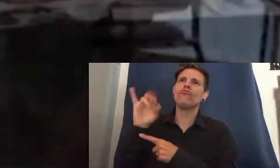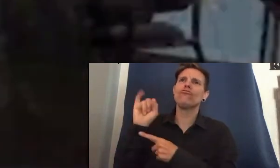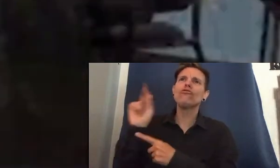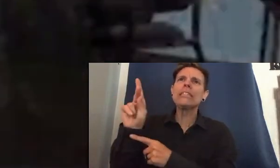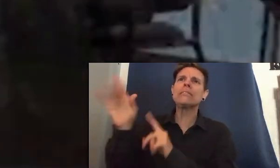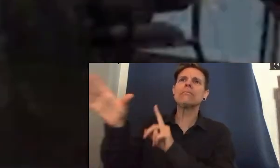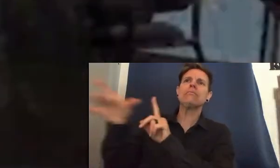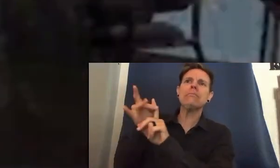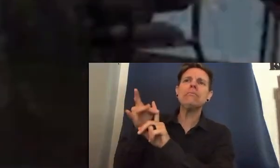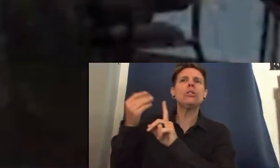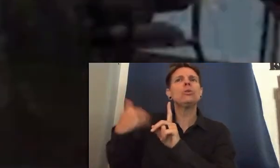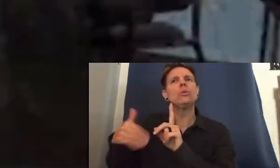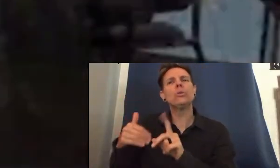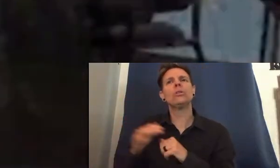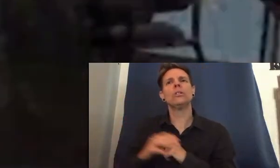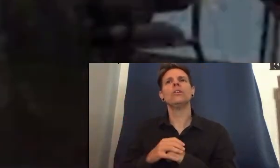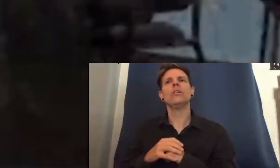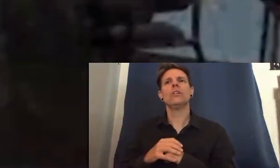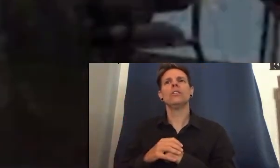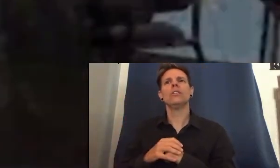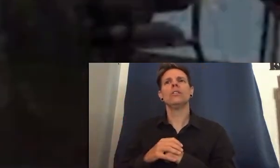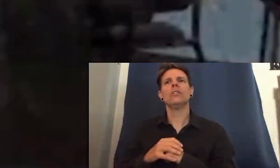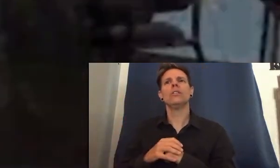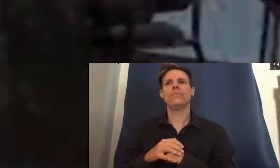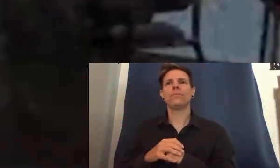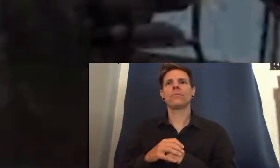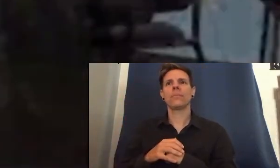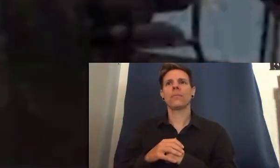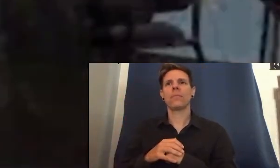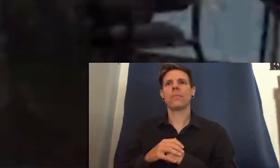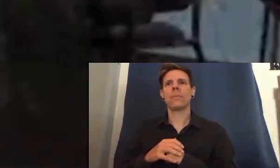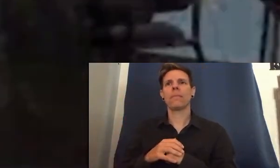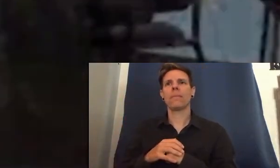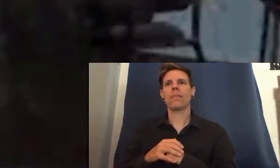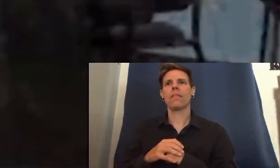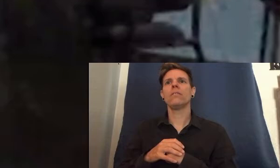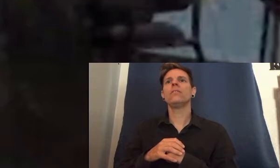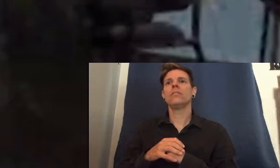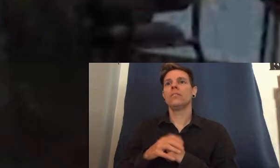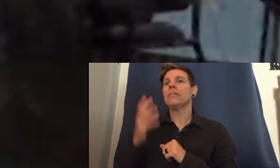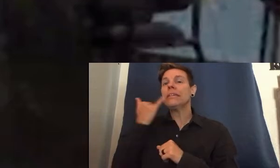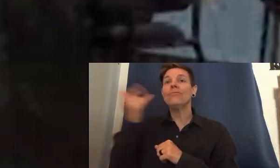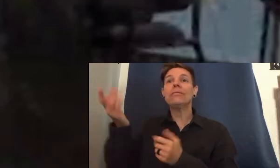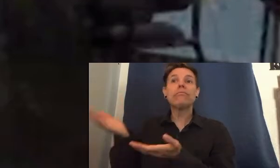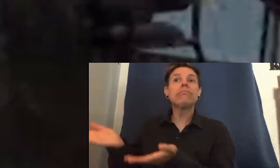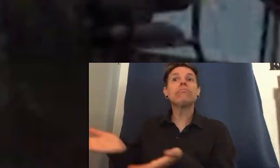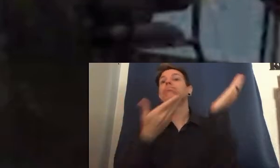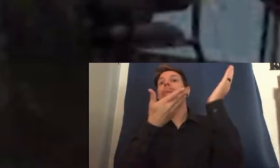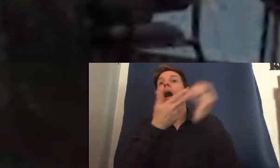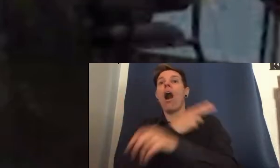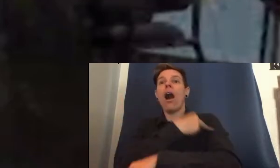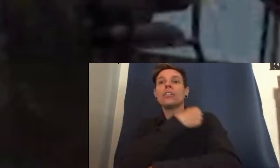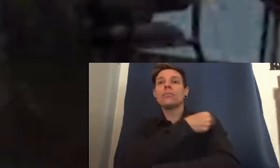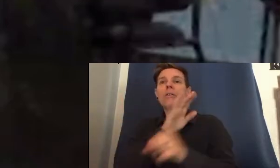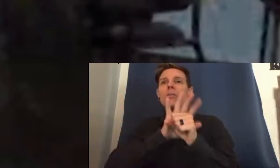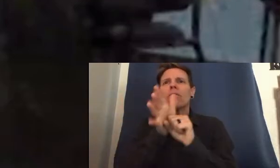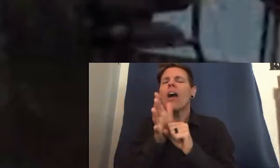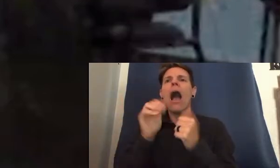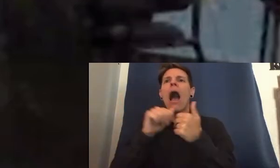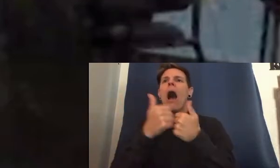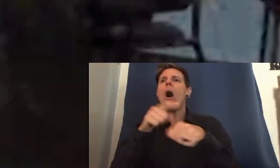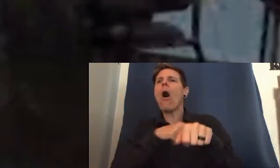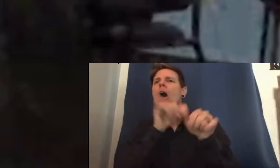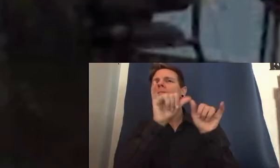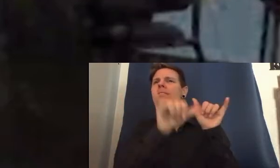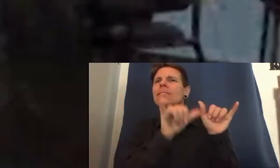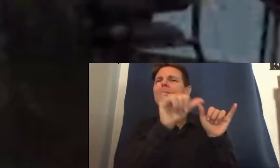saw earlier, what's the average stay in the hospital? If you get admitted for COVID, are you in for, and I know if you're 80 years old, it's going to be different than if you're